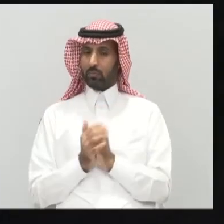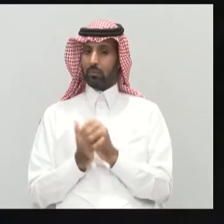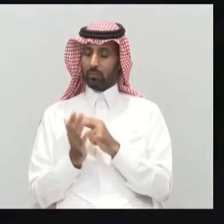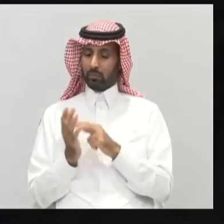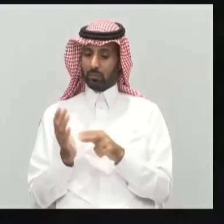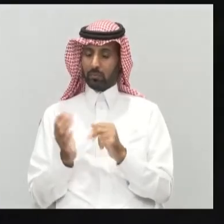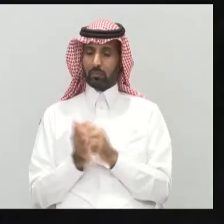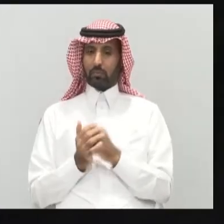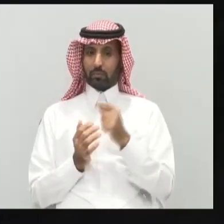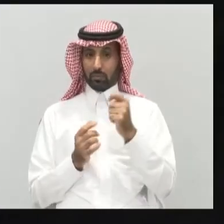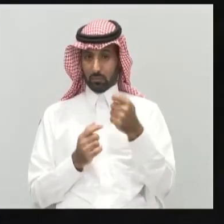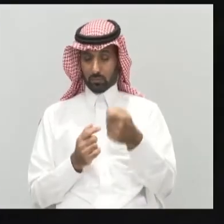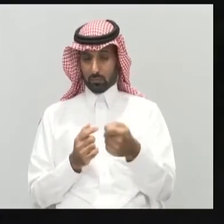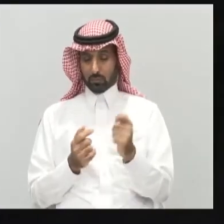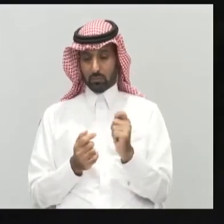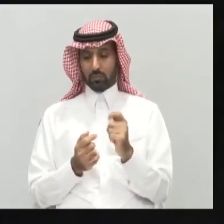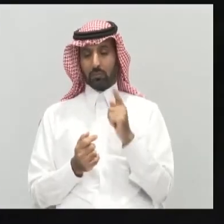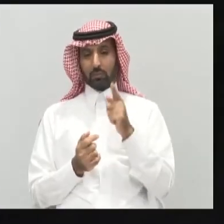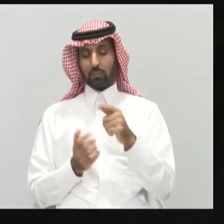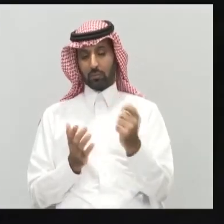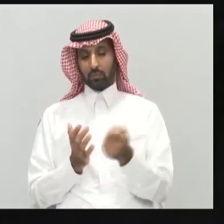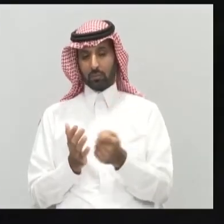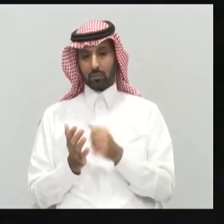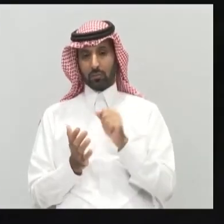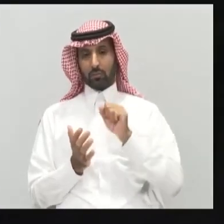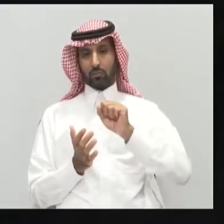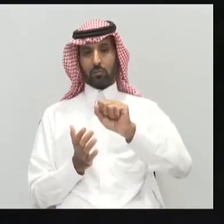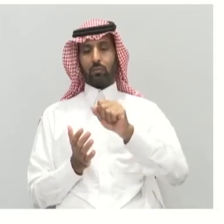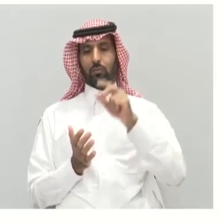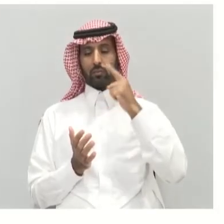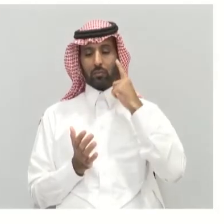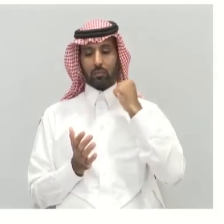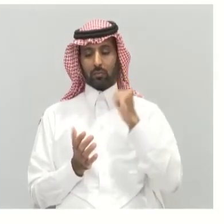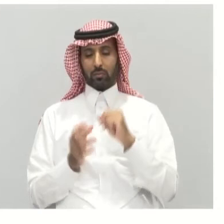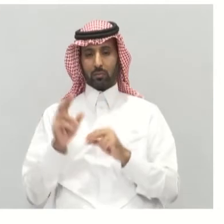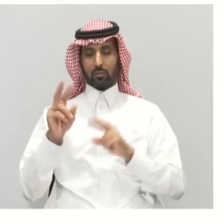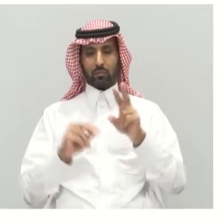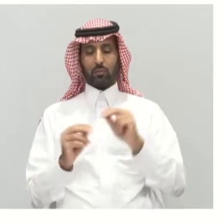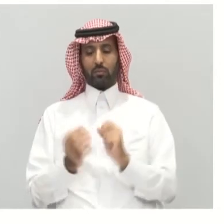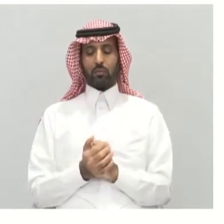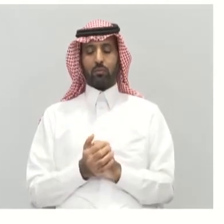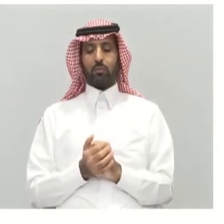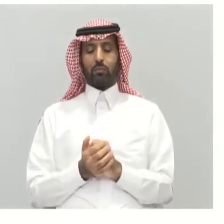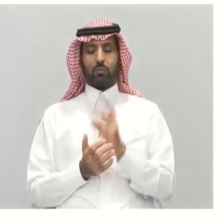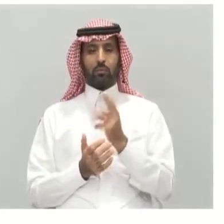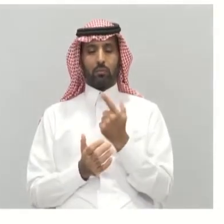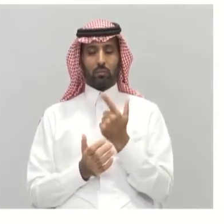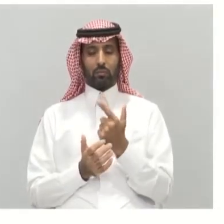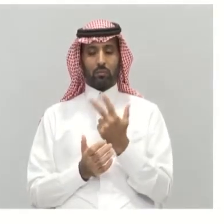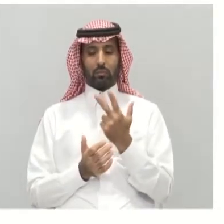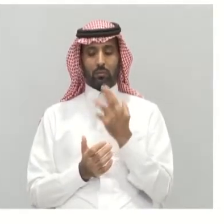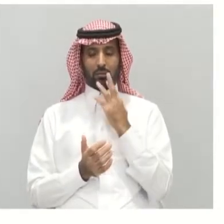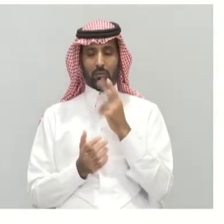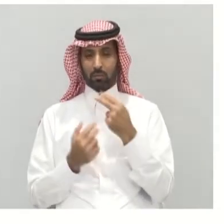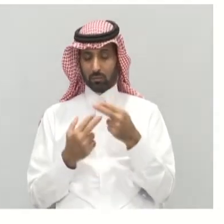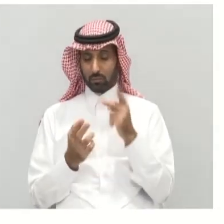life stories, so you should talk about your own information, your life story. 8, I started going to